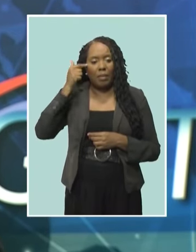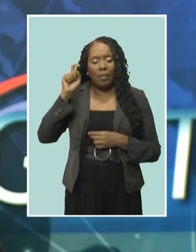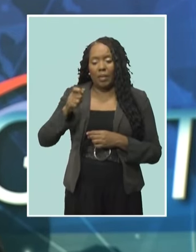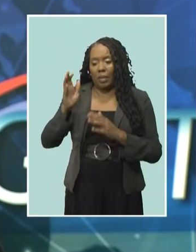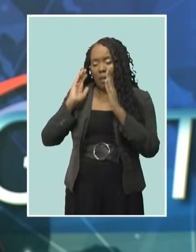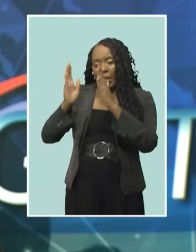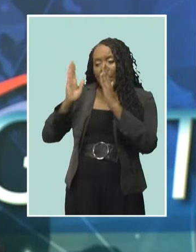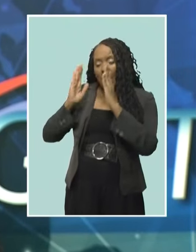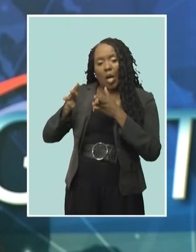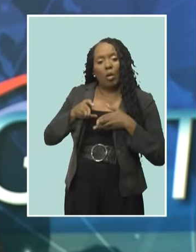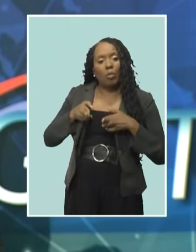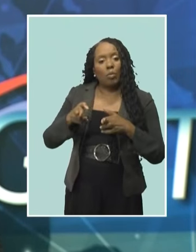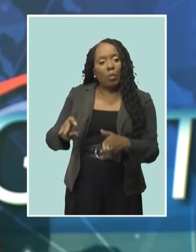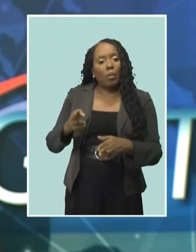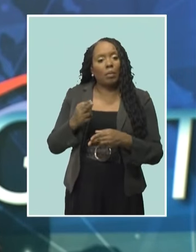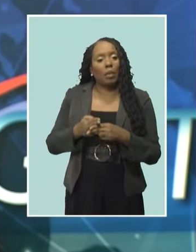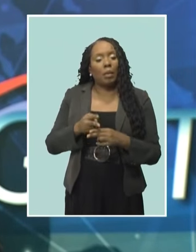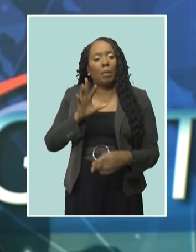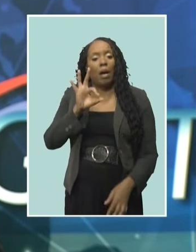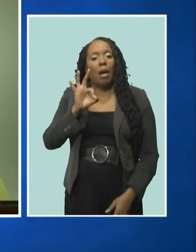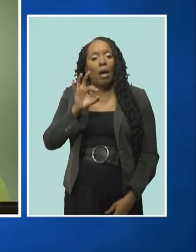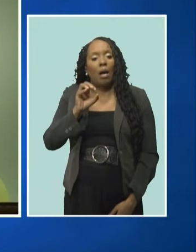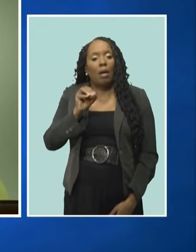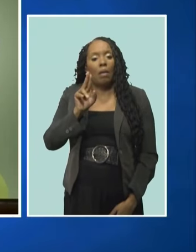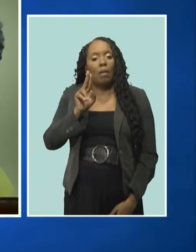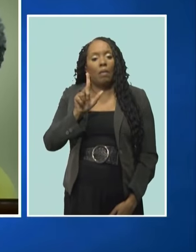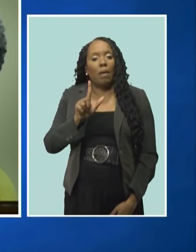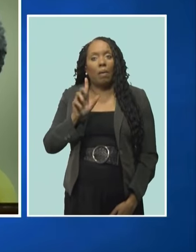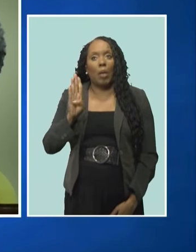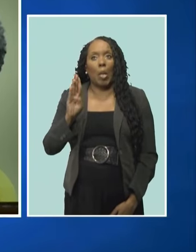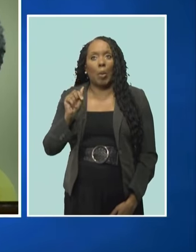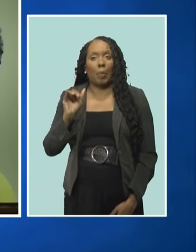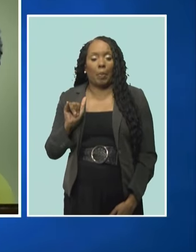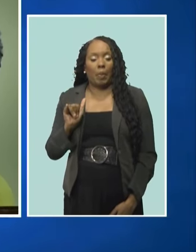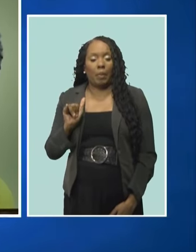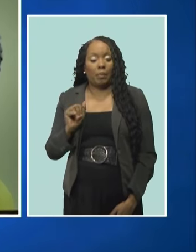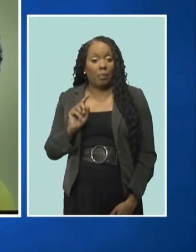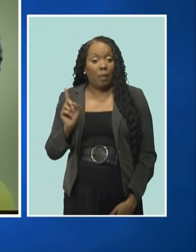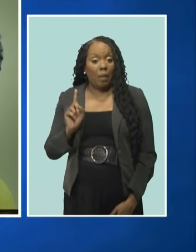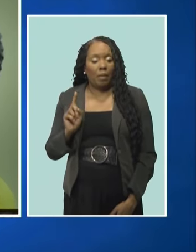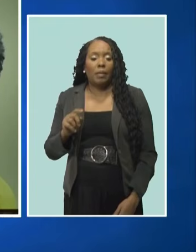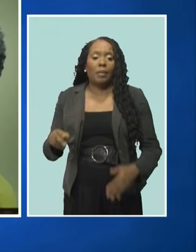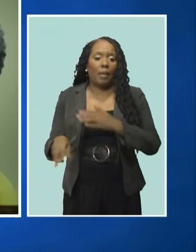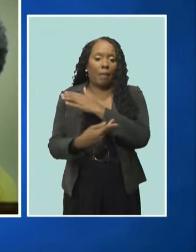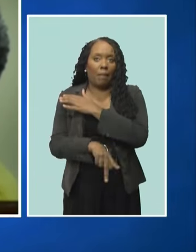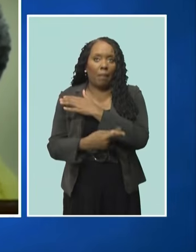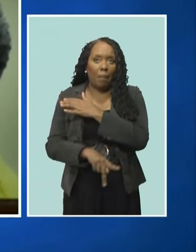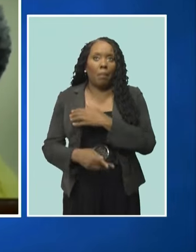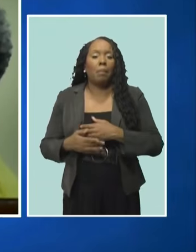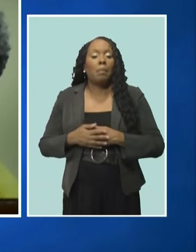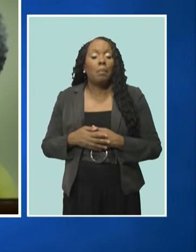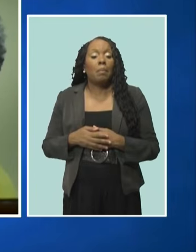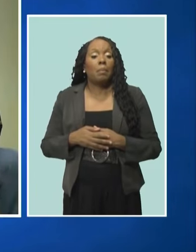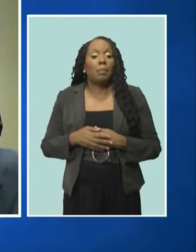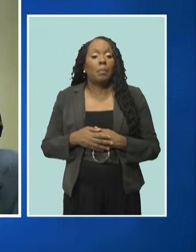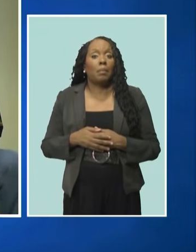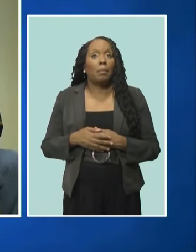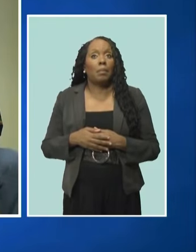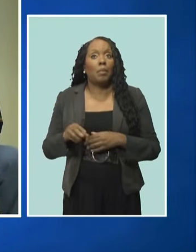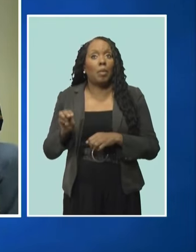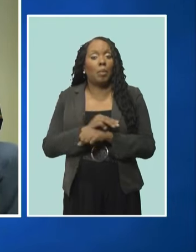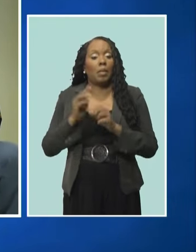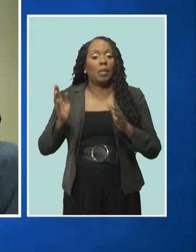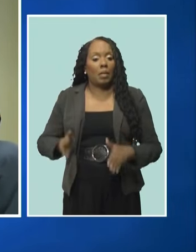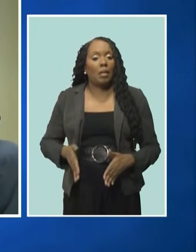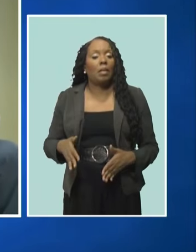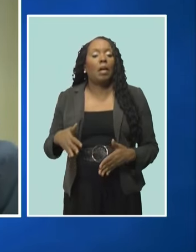Bay Beach Road in St. Philip. The Member of Parliament for St. Philip South made this known while speaking to residents during a Meet